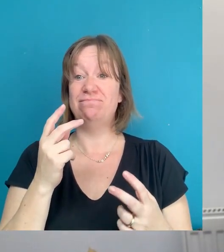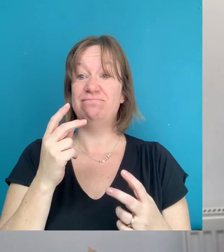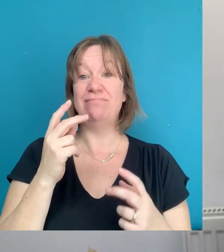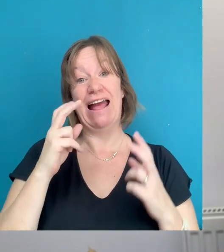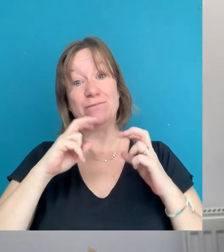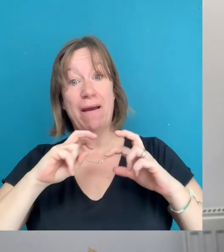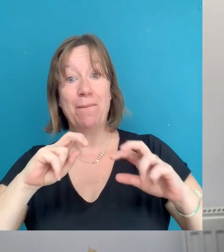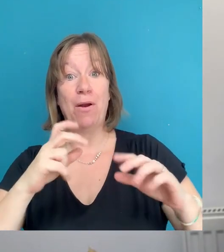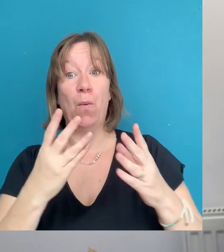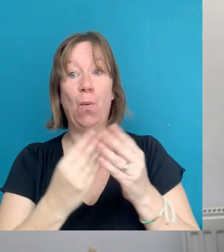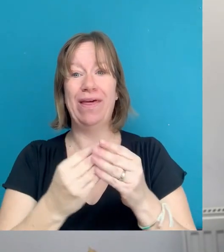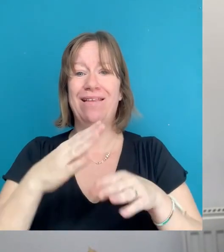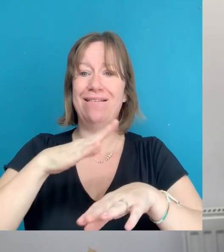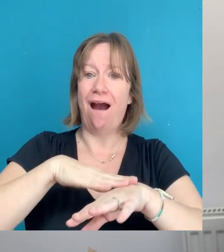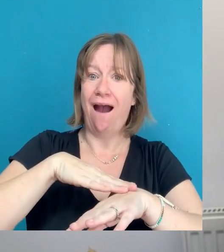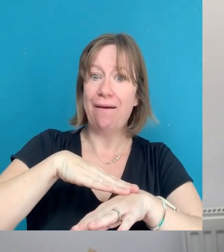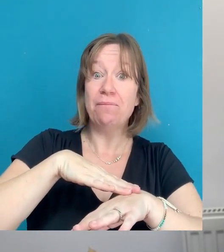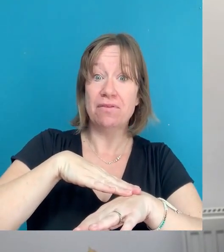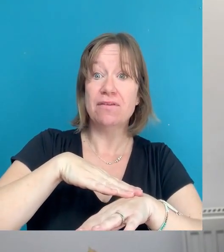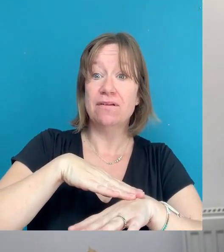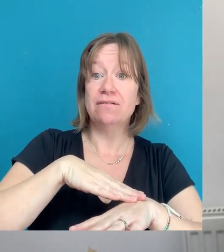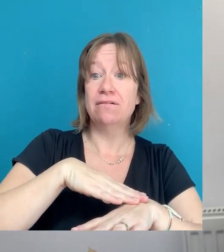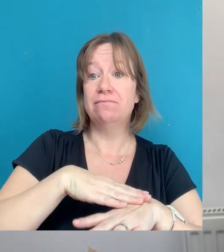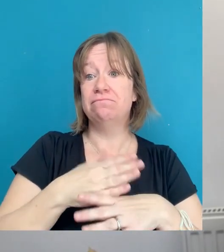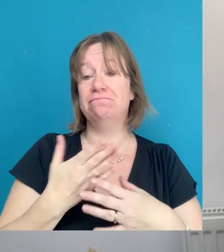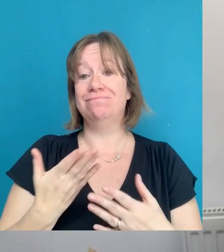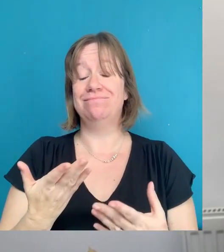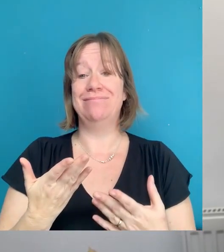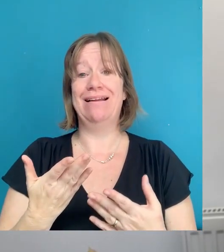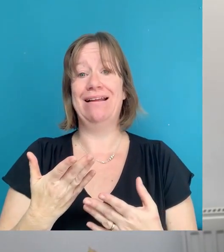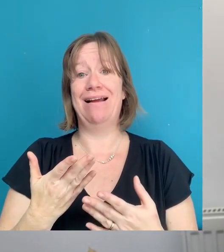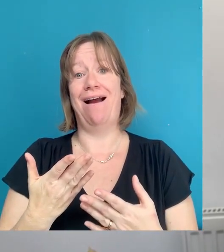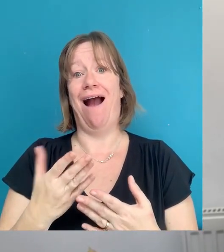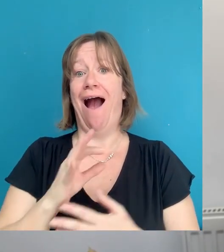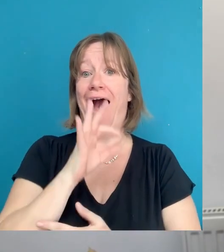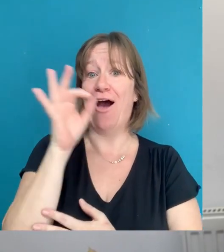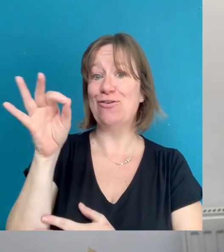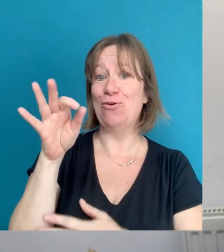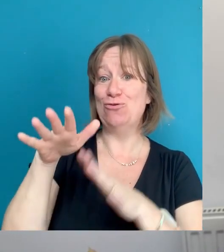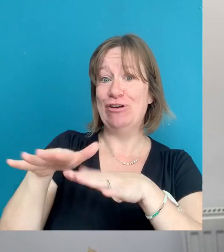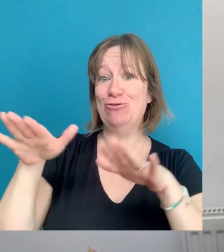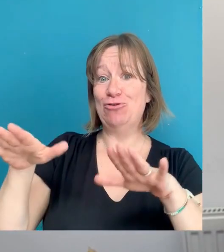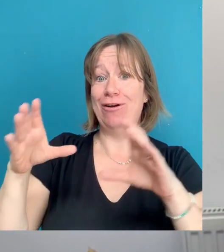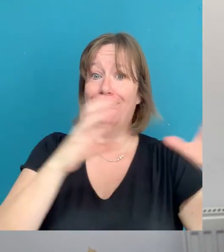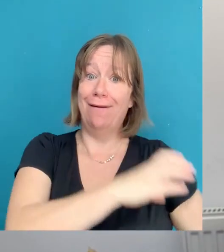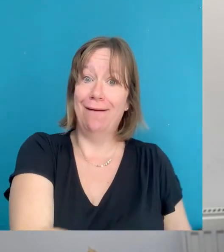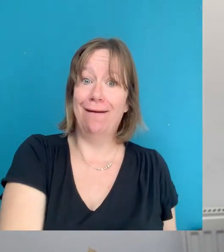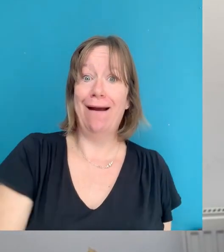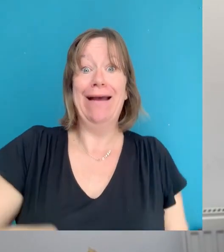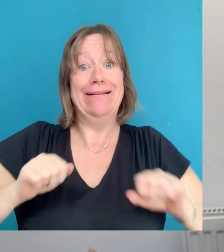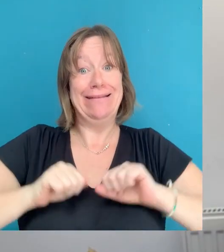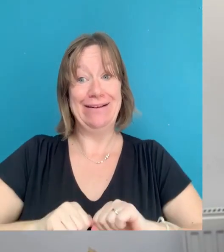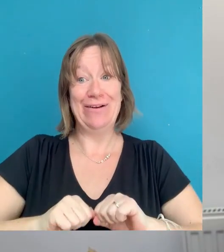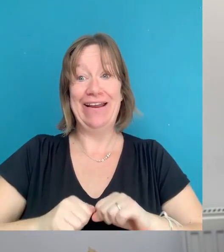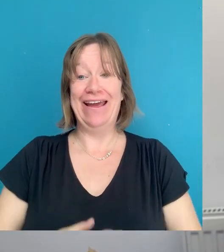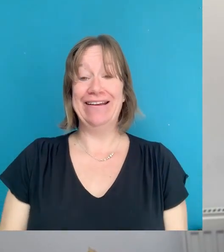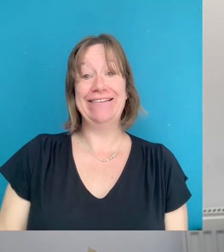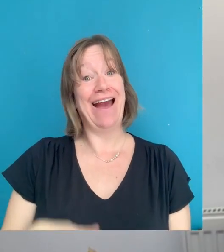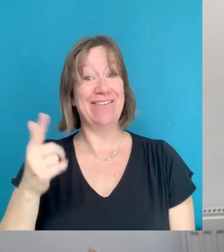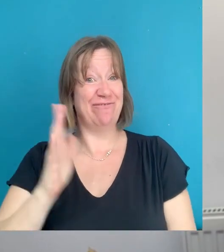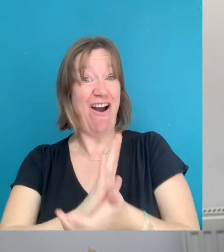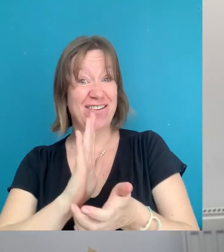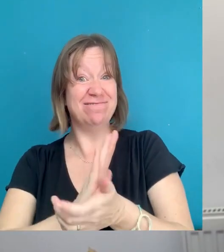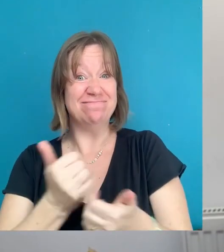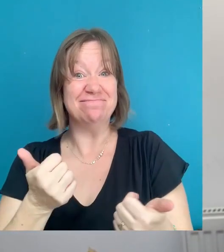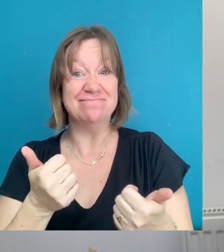with times, how long you sit on it for, get your kids to sit on it.